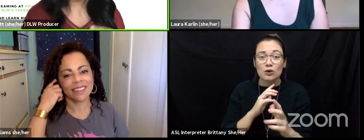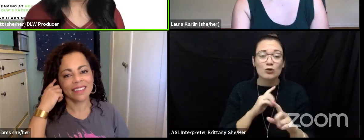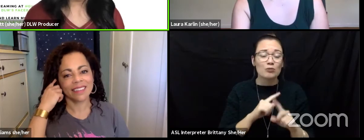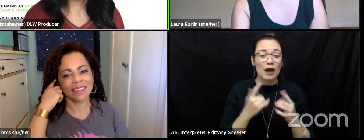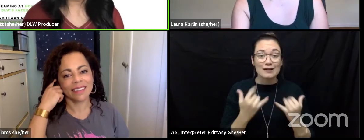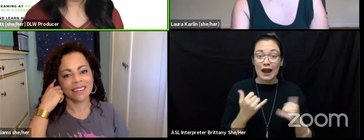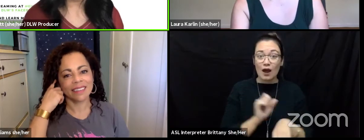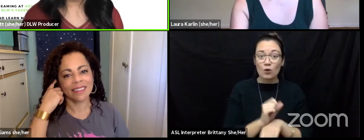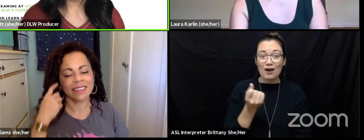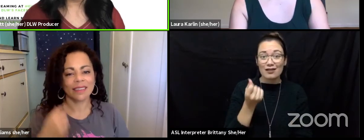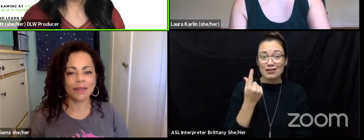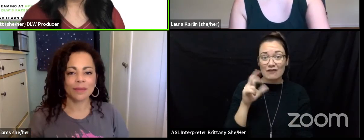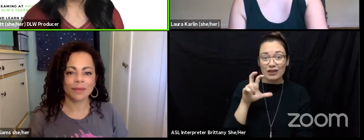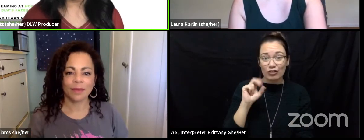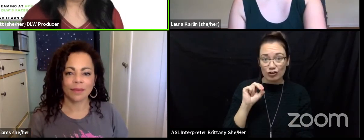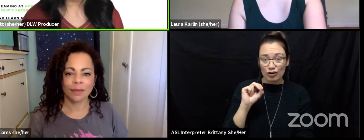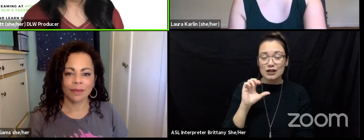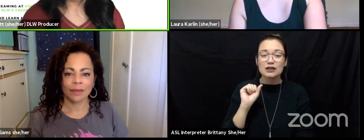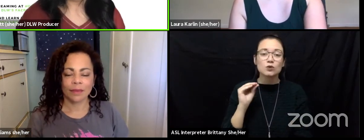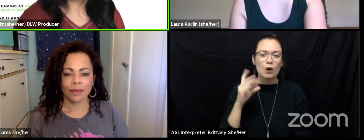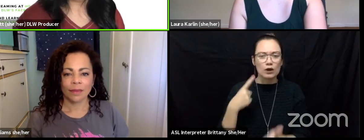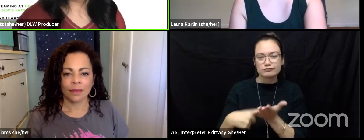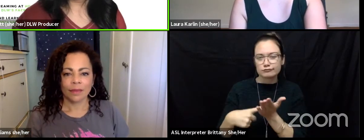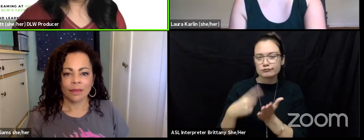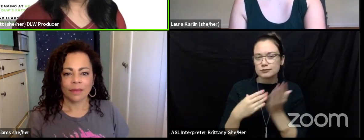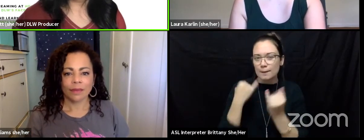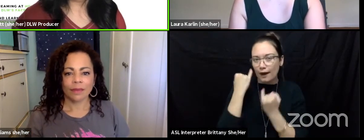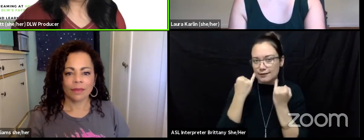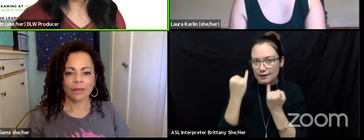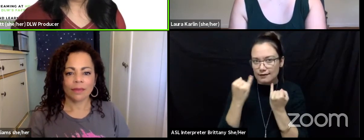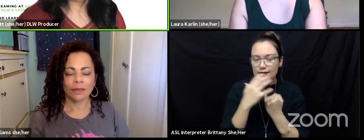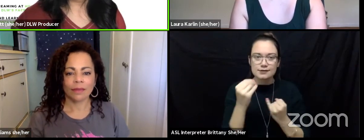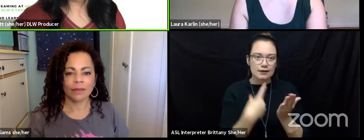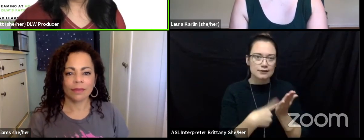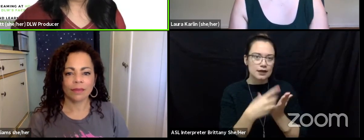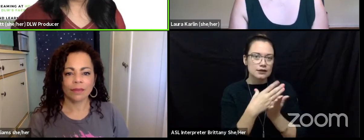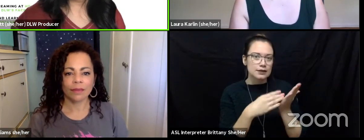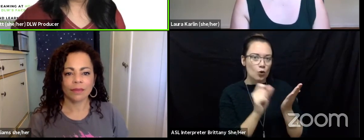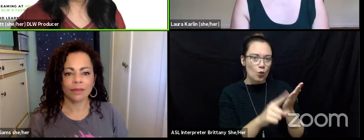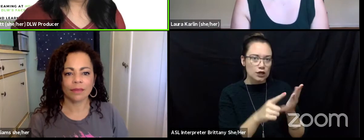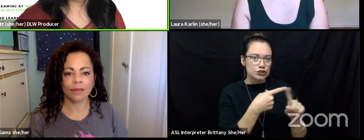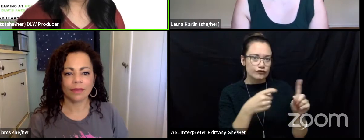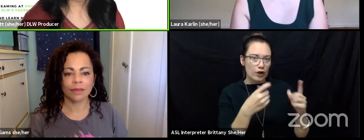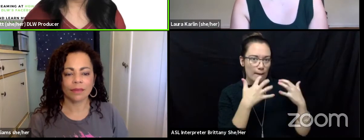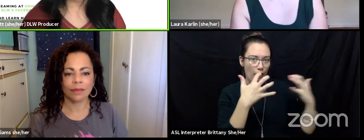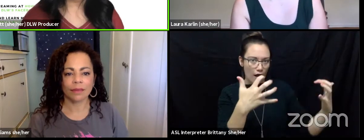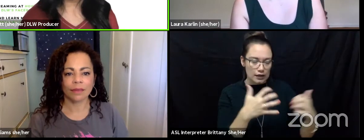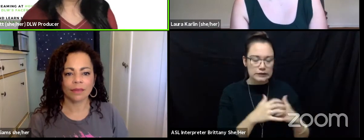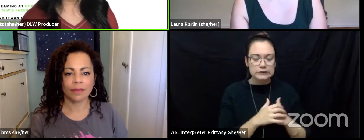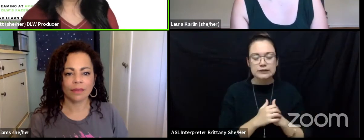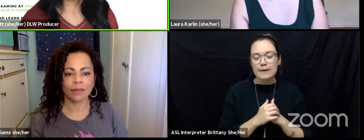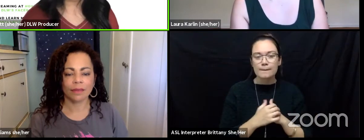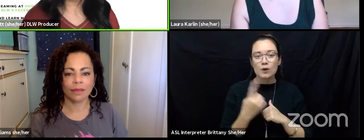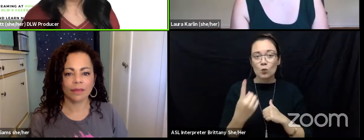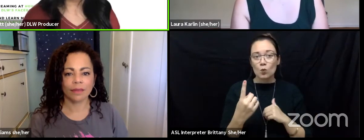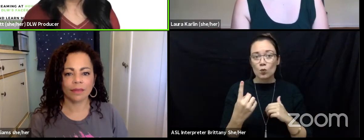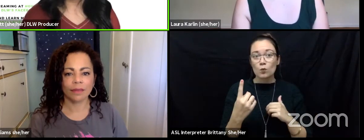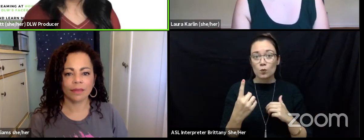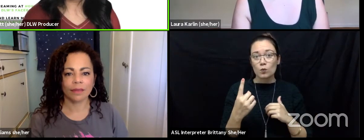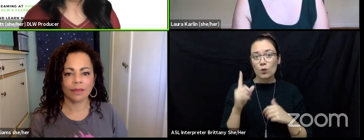integrate some questions that our audience had today. And one of the questions is in regard to